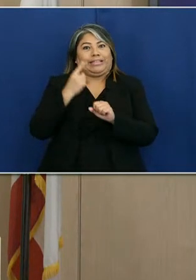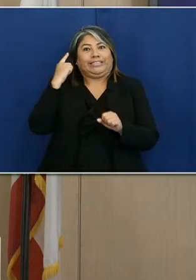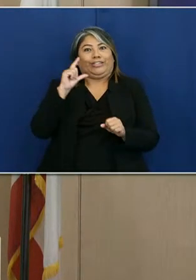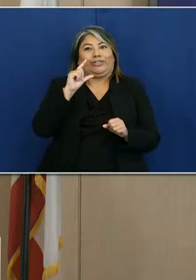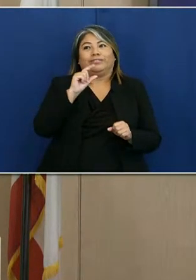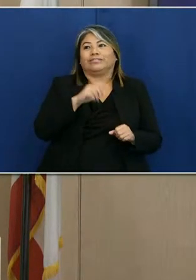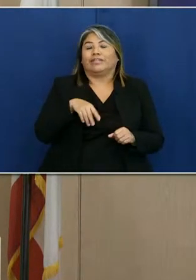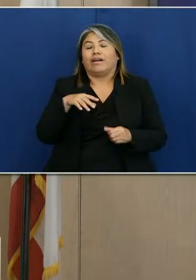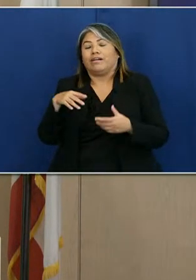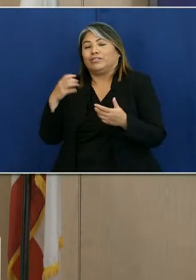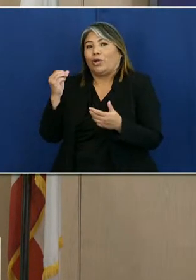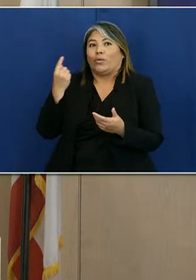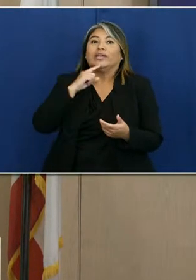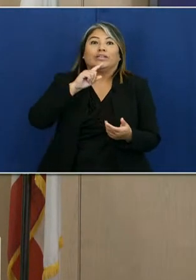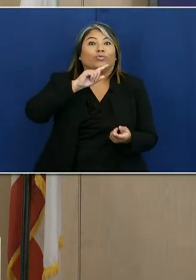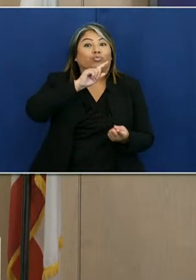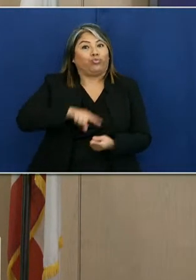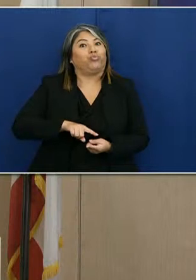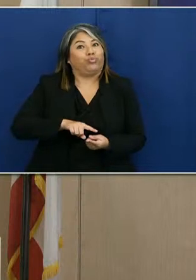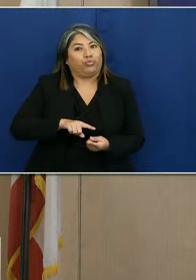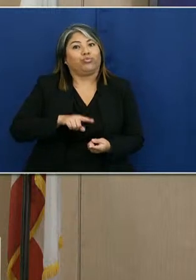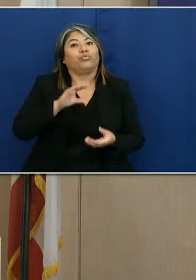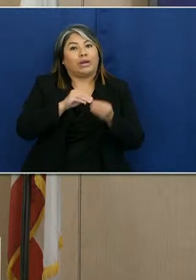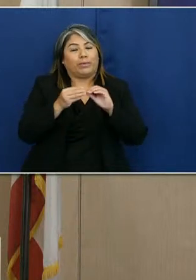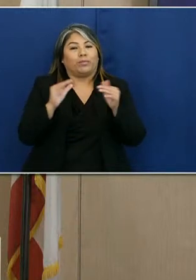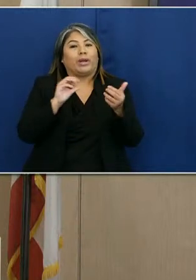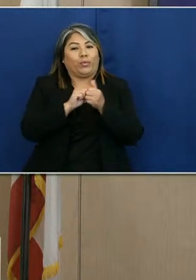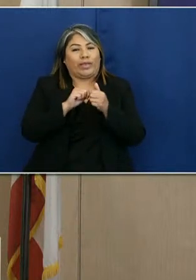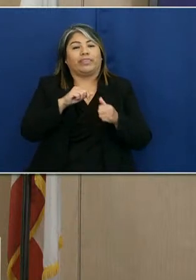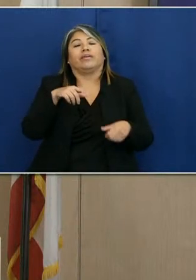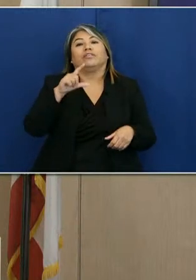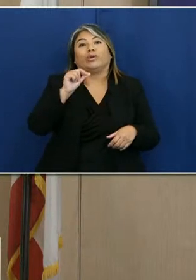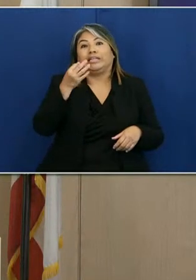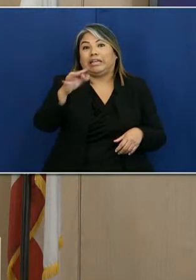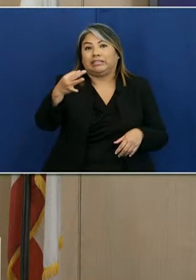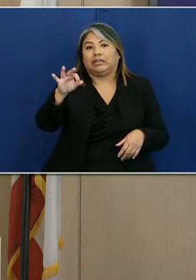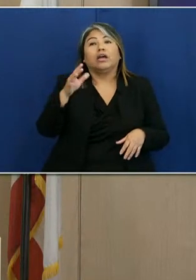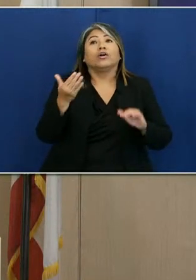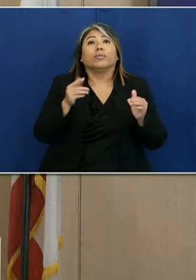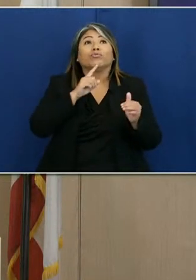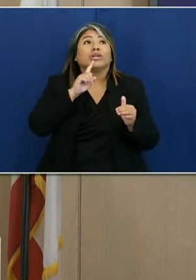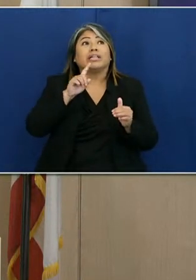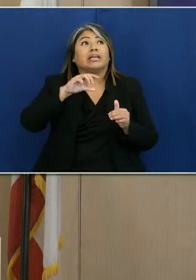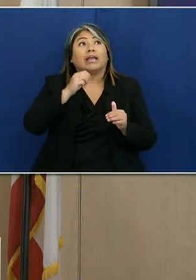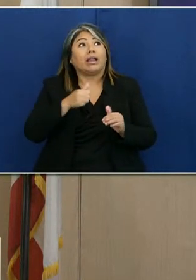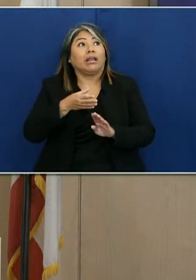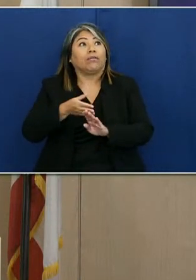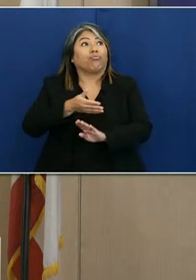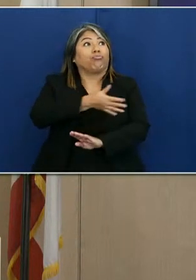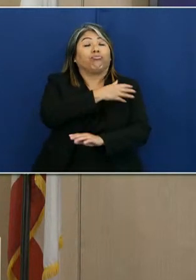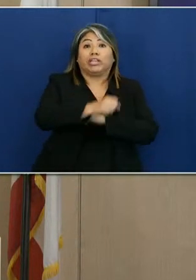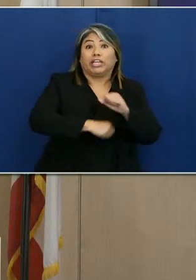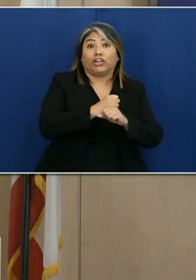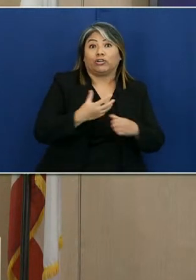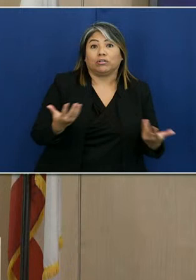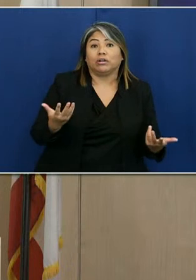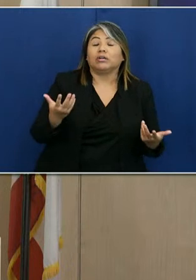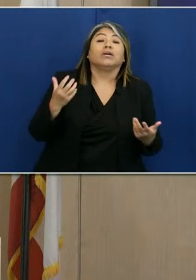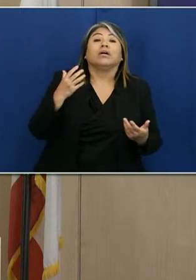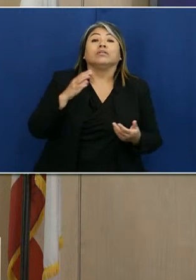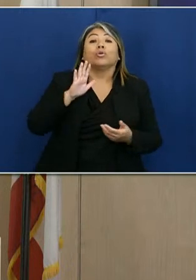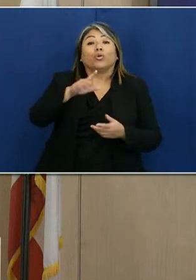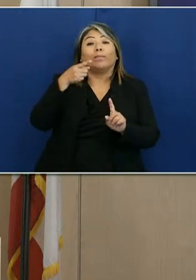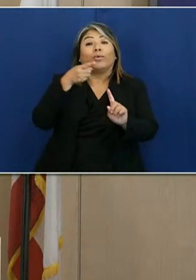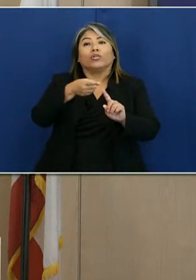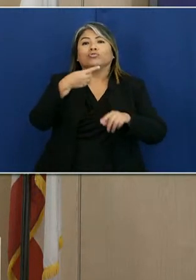a significantly lower number of cases so far this year compared to really any previous year. And the point that you made is that we